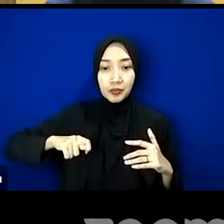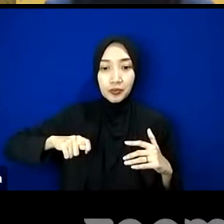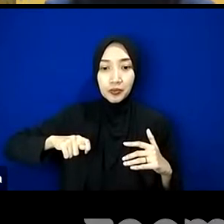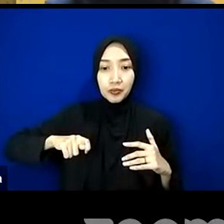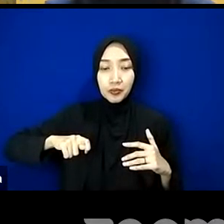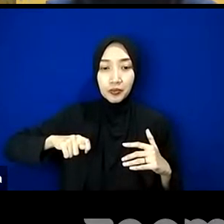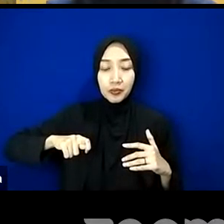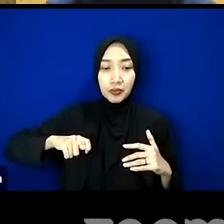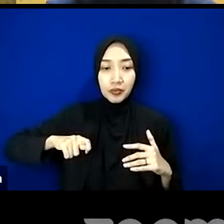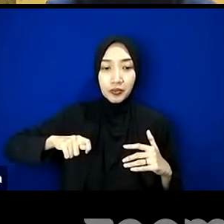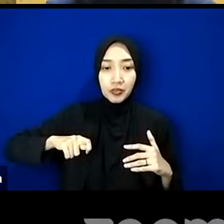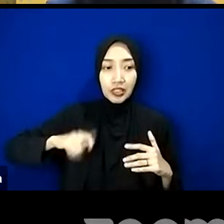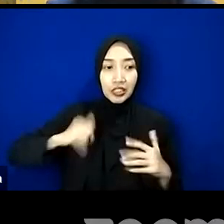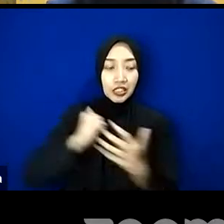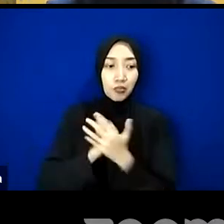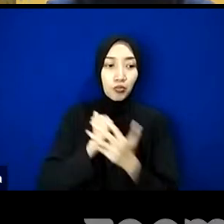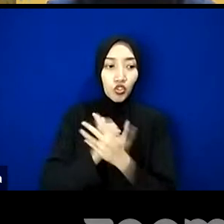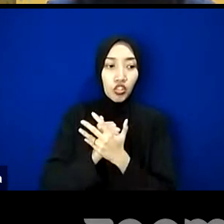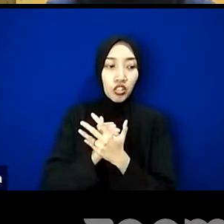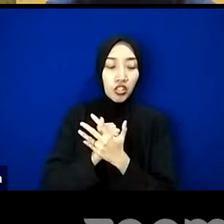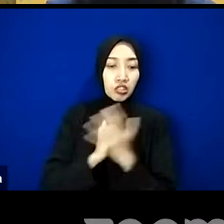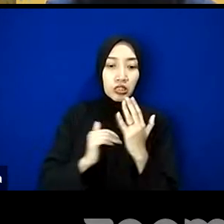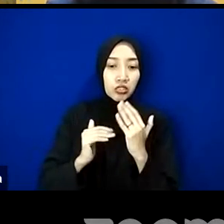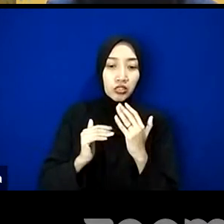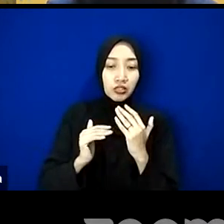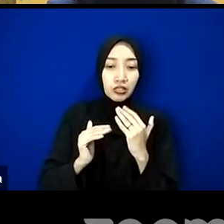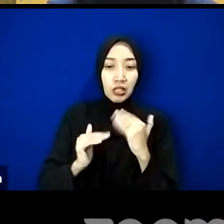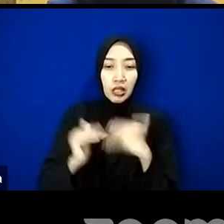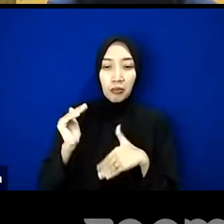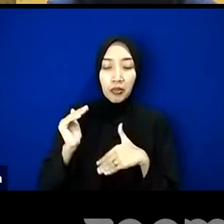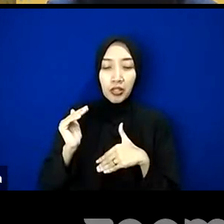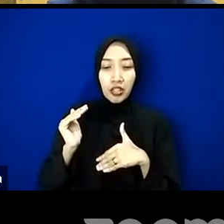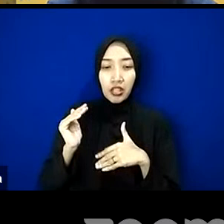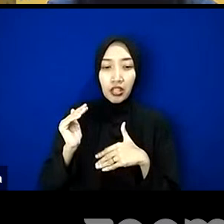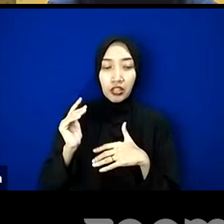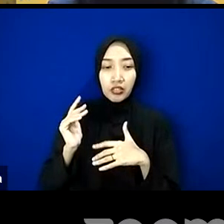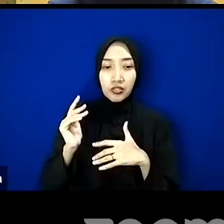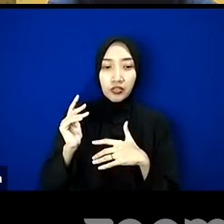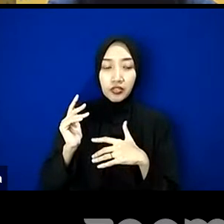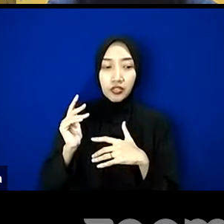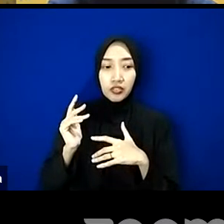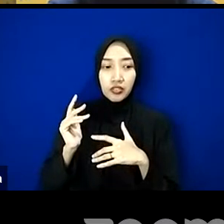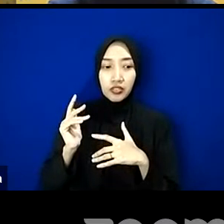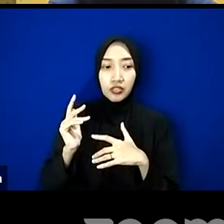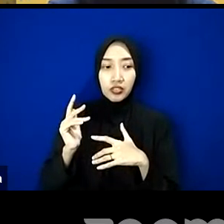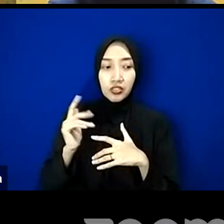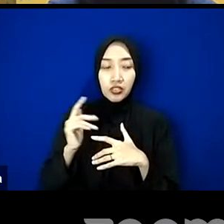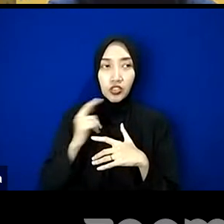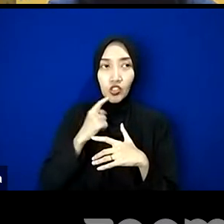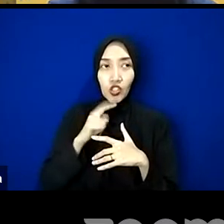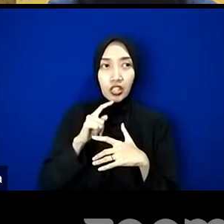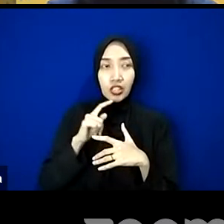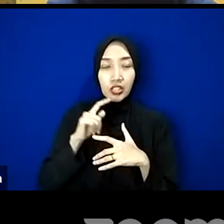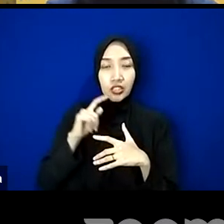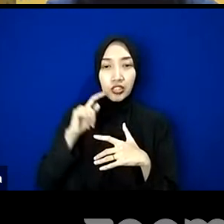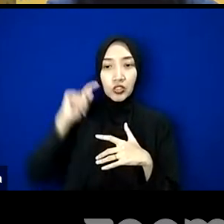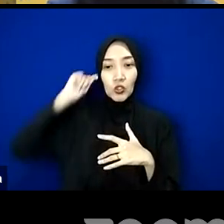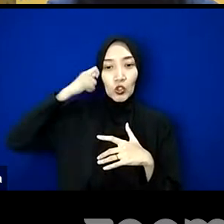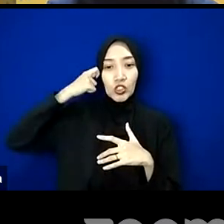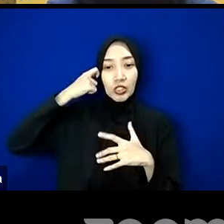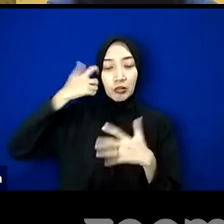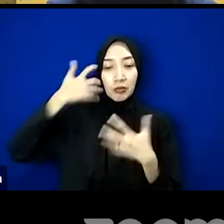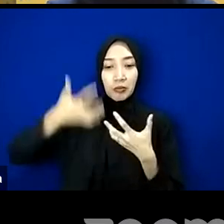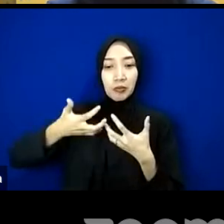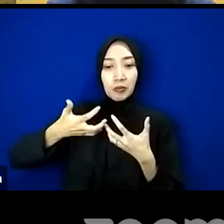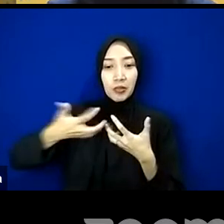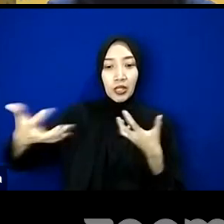cannot distinguish or differentiate between justice and somehow how to call that, cruel. It's just somehow cruel, but the show